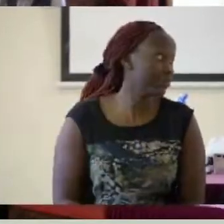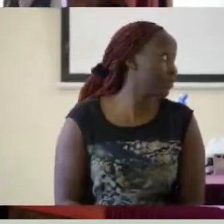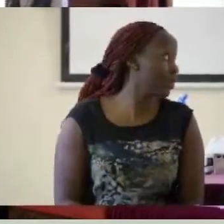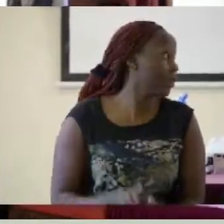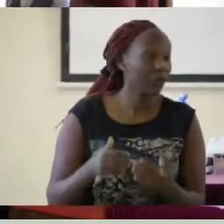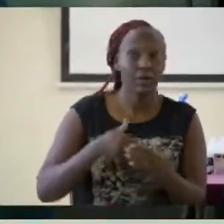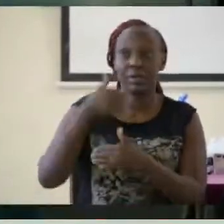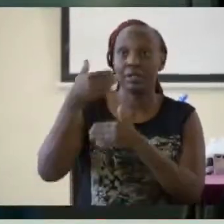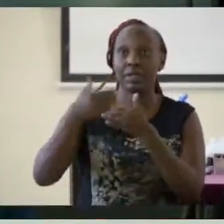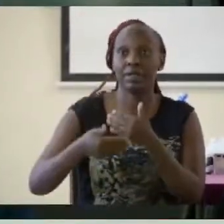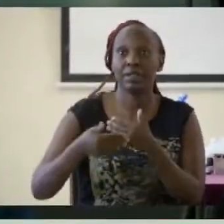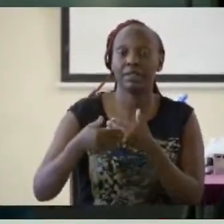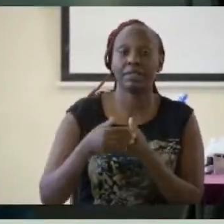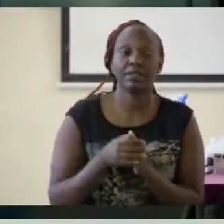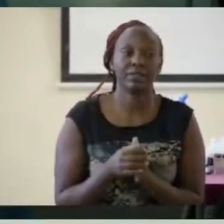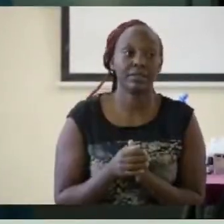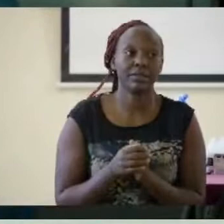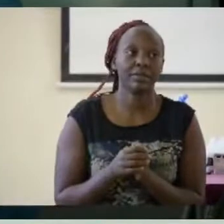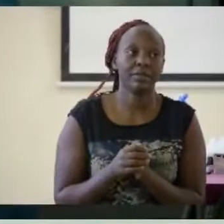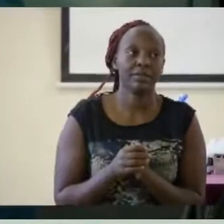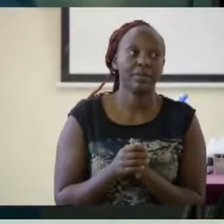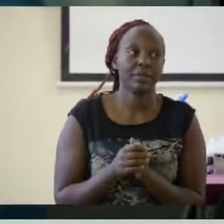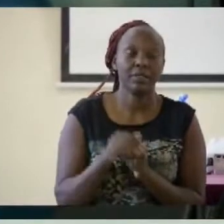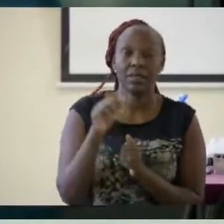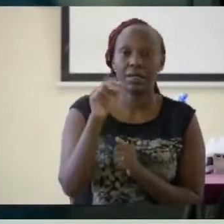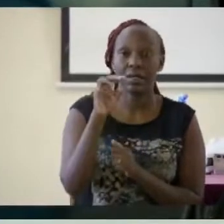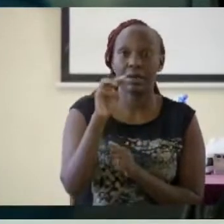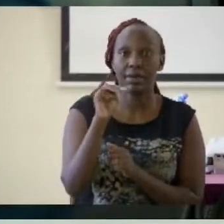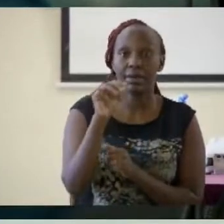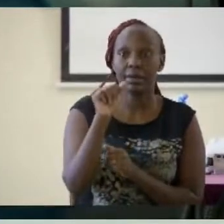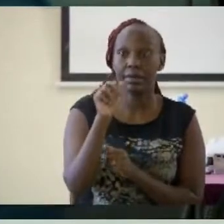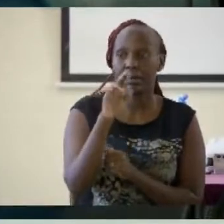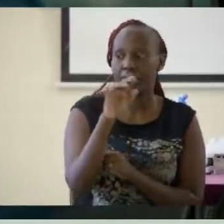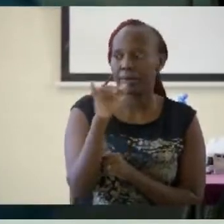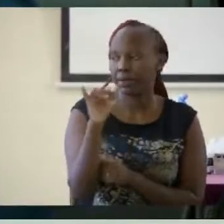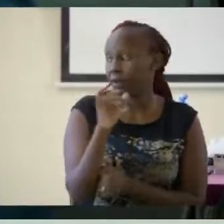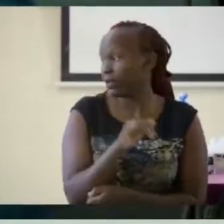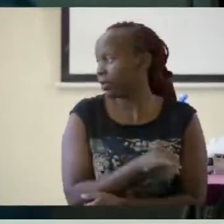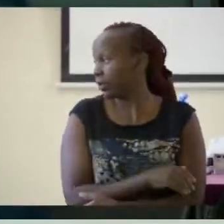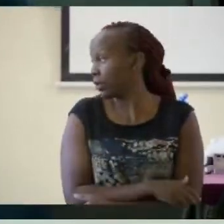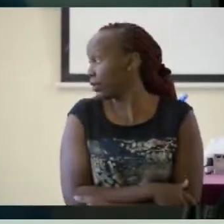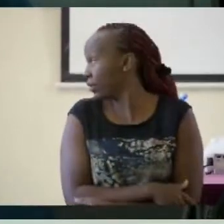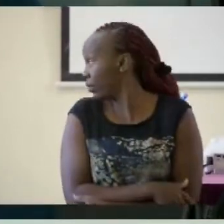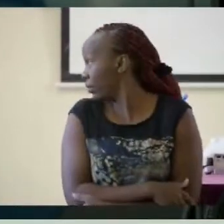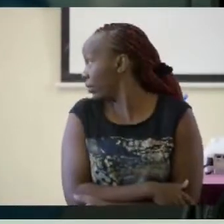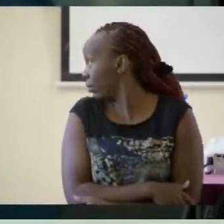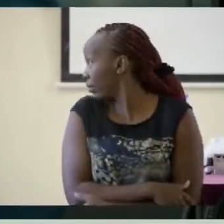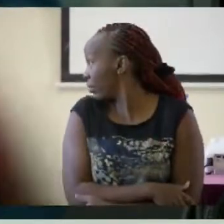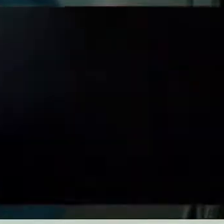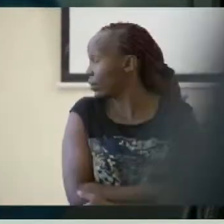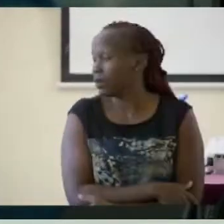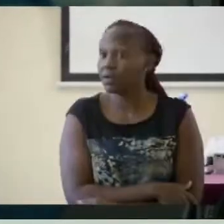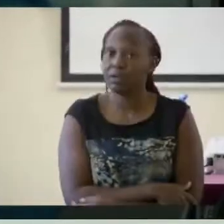to the next one, which is Anne-Mary Opola. Free, not cheap.